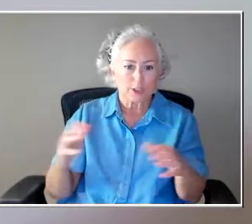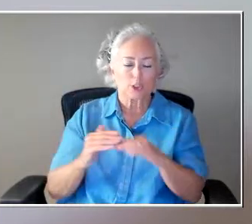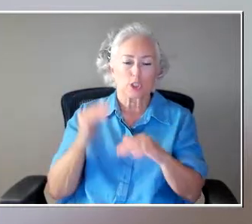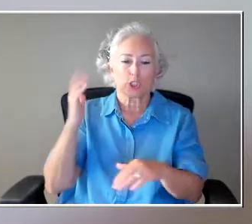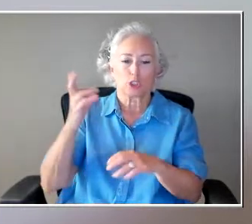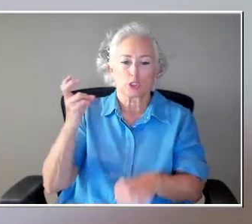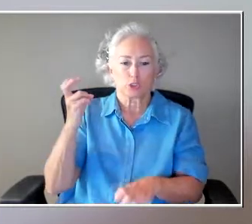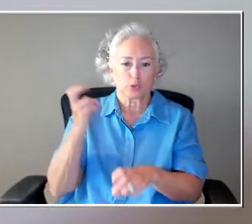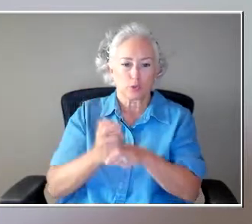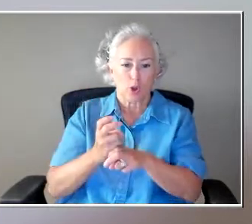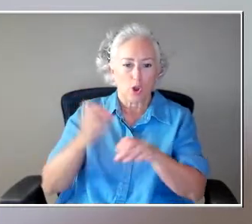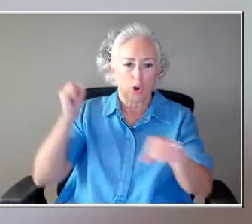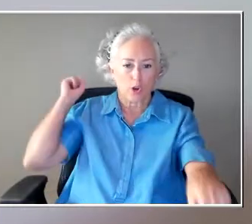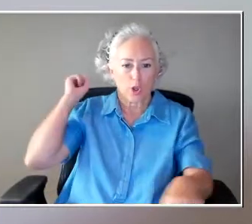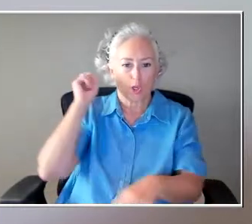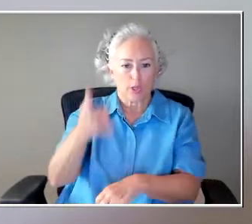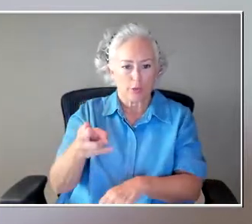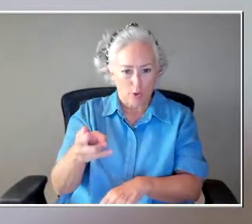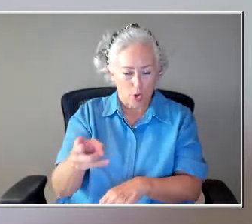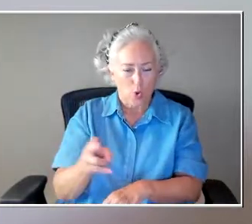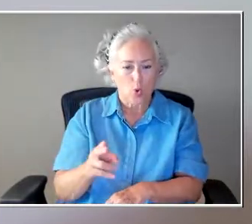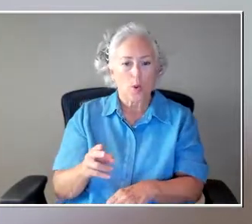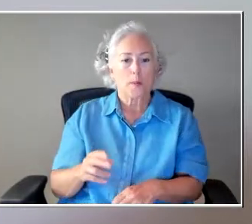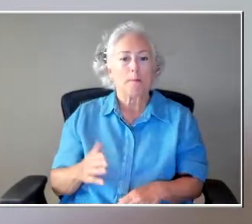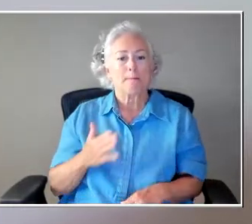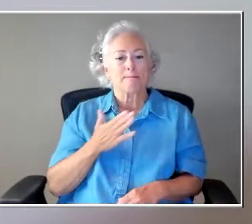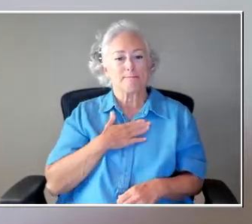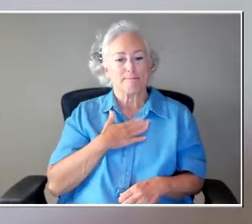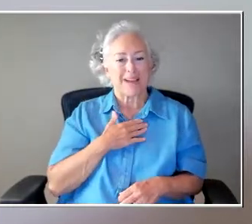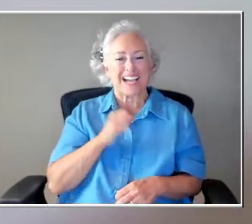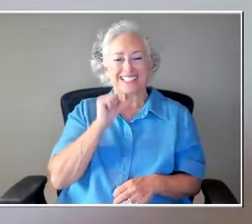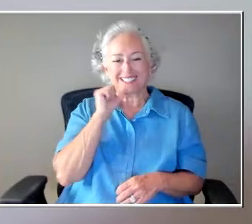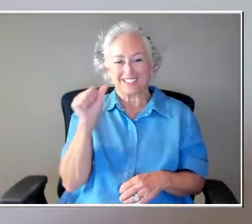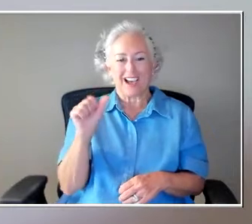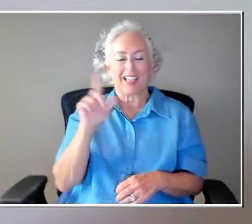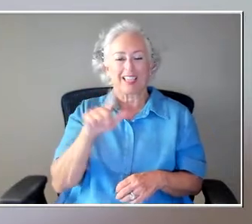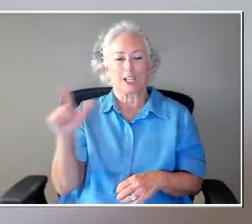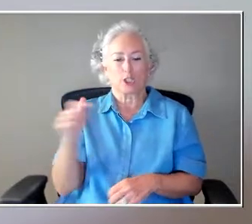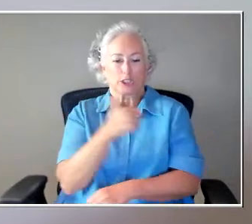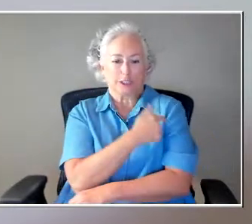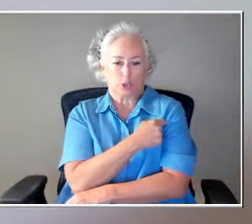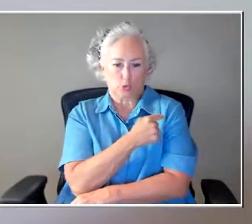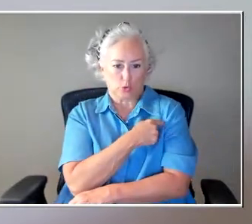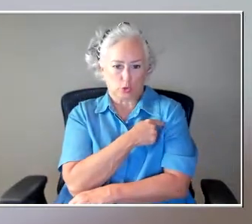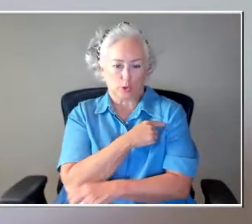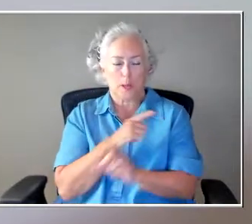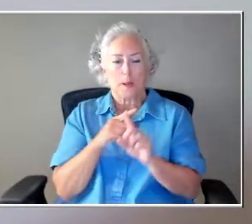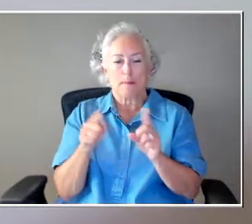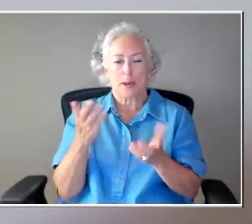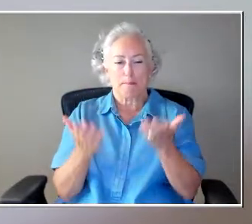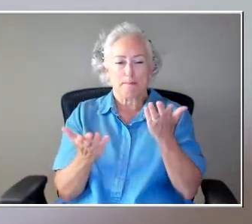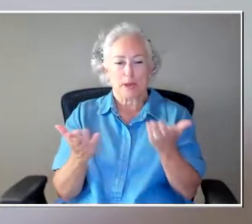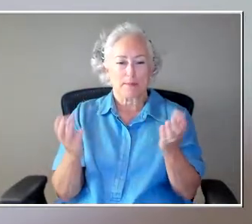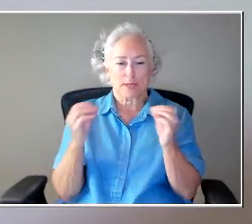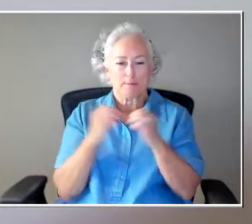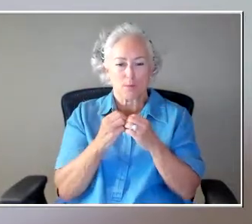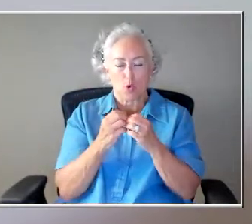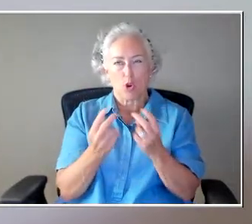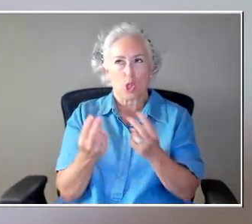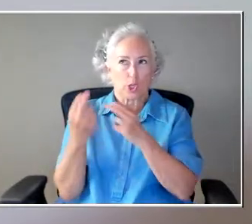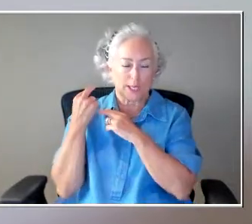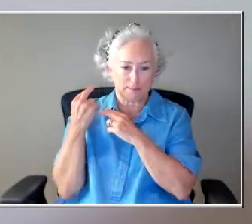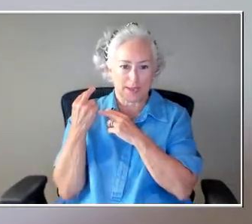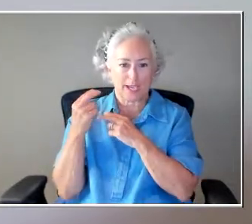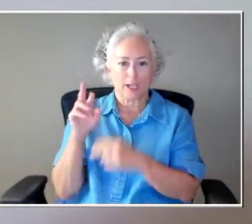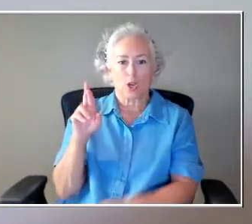mine wasn't necessarily little league or shoulder, but probably more likely, looking back at it,